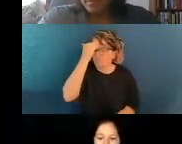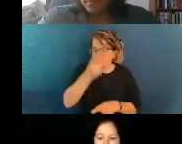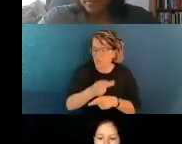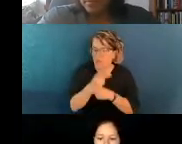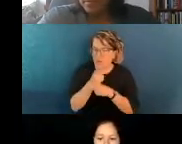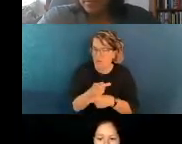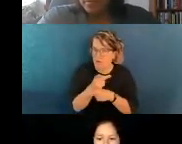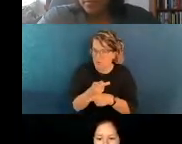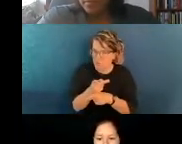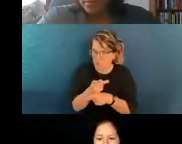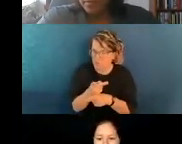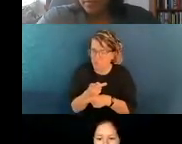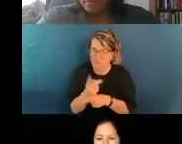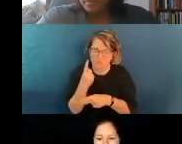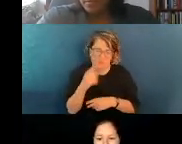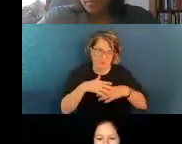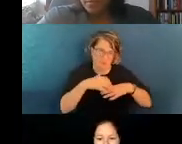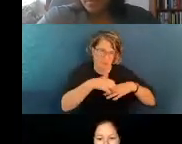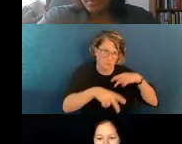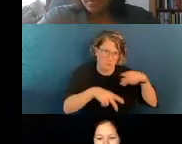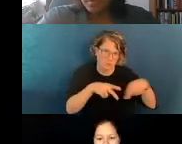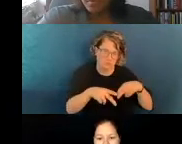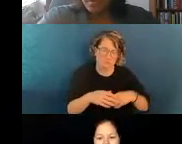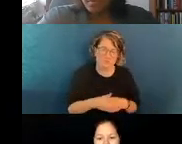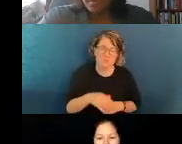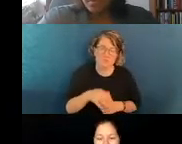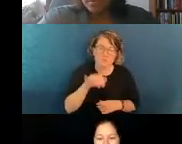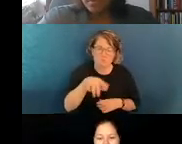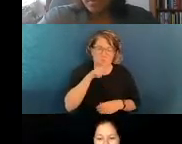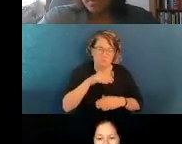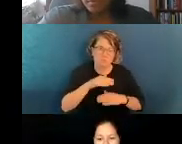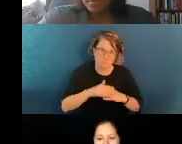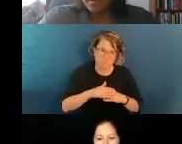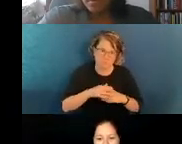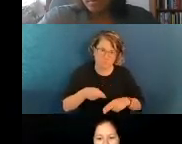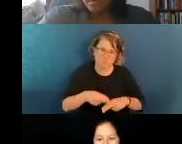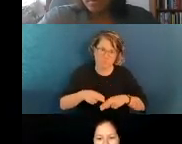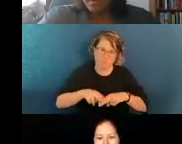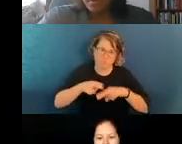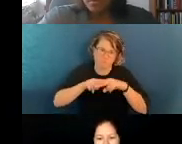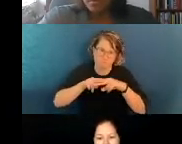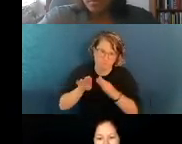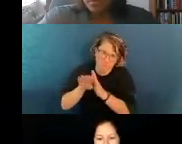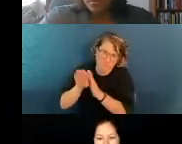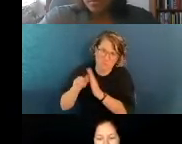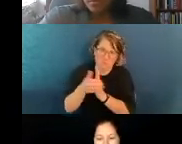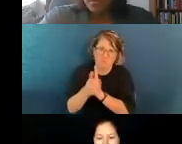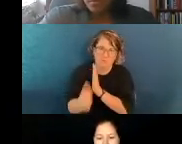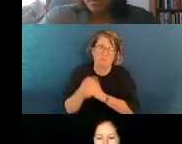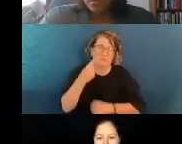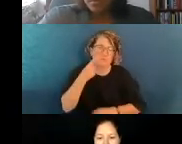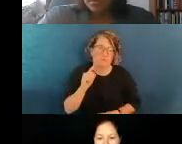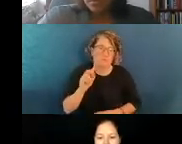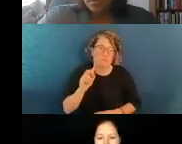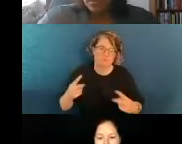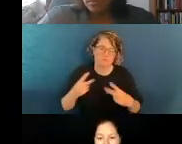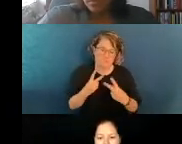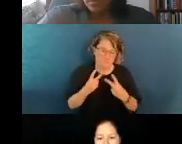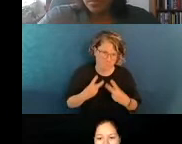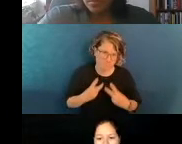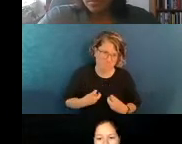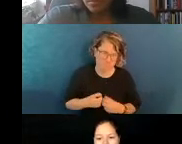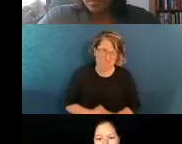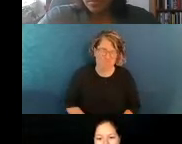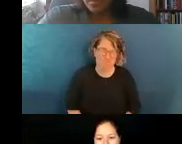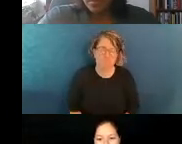builds on that critical self-reflection piece, again, getting this on the ground for folks. So I